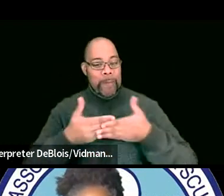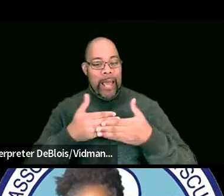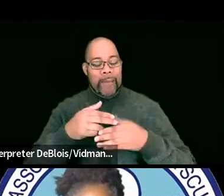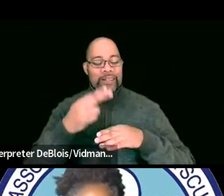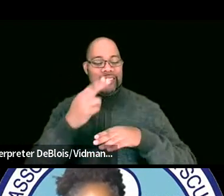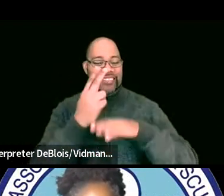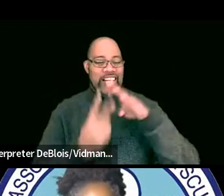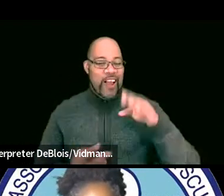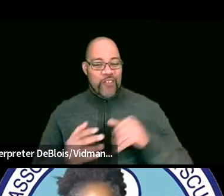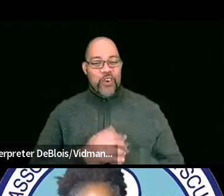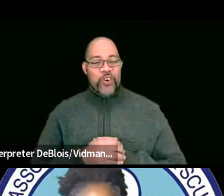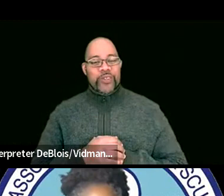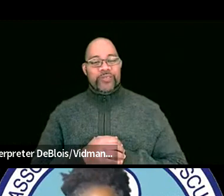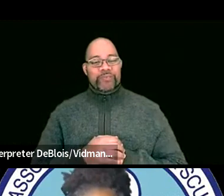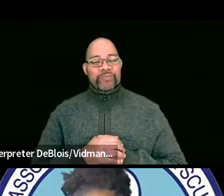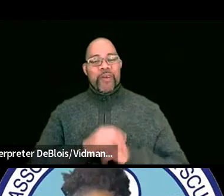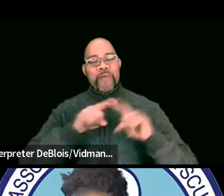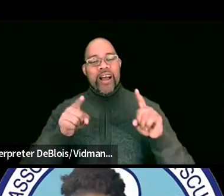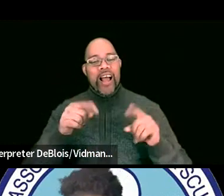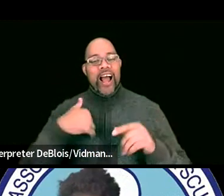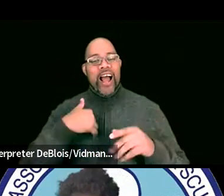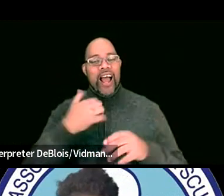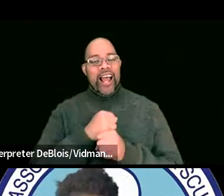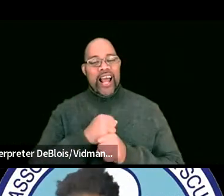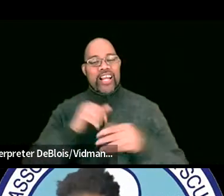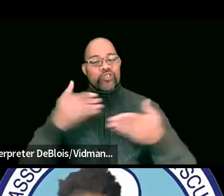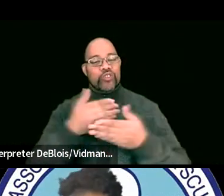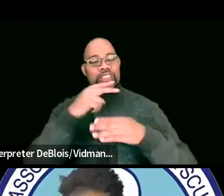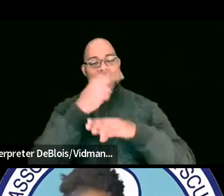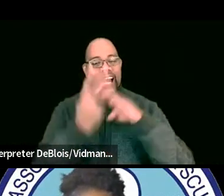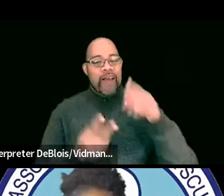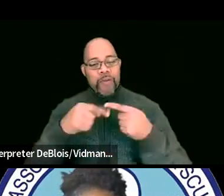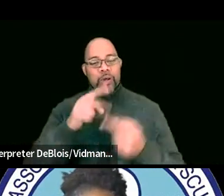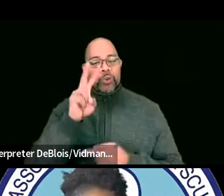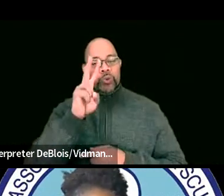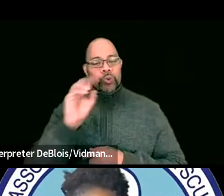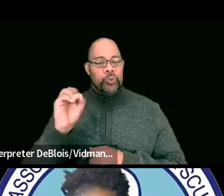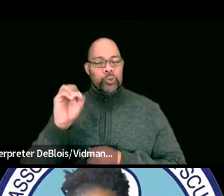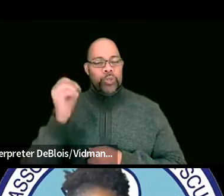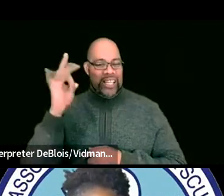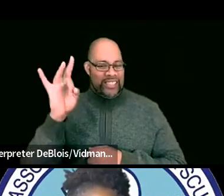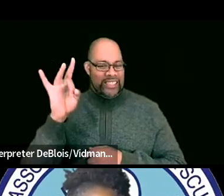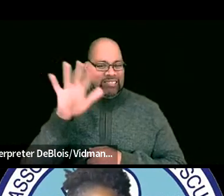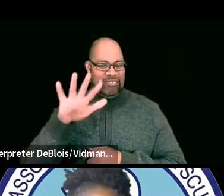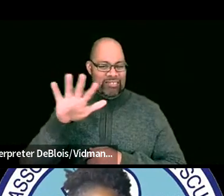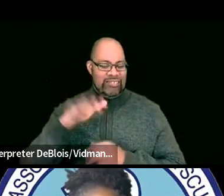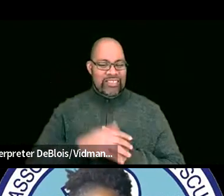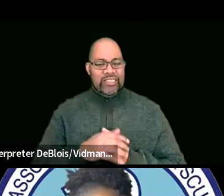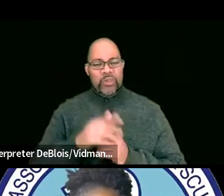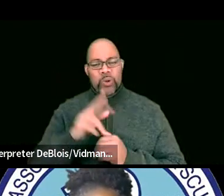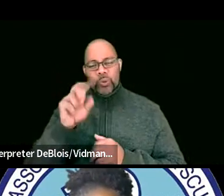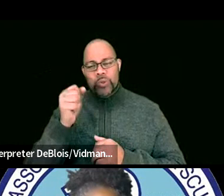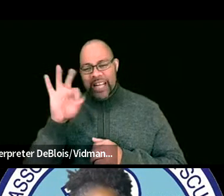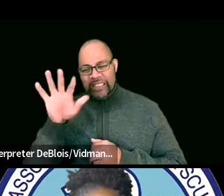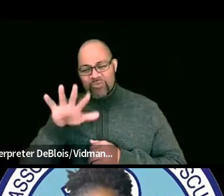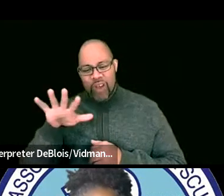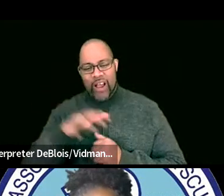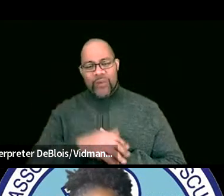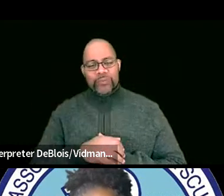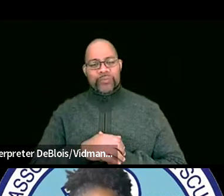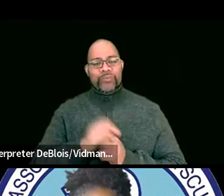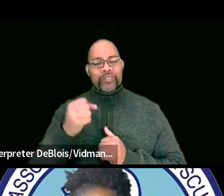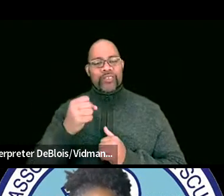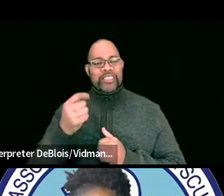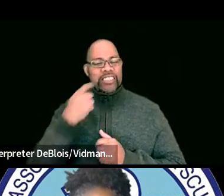diver. But I got introduced to diving about 2018 on the cusp of 2019. So